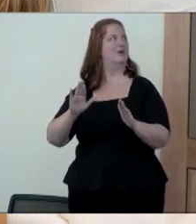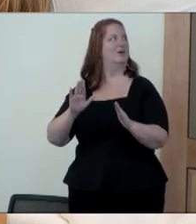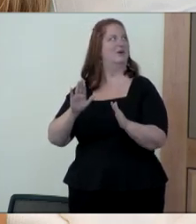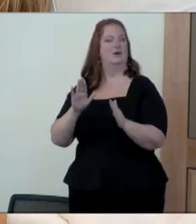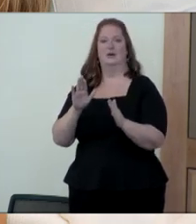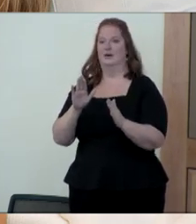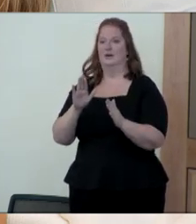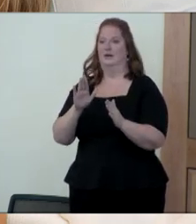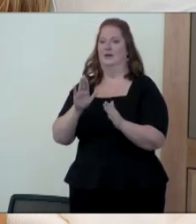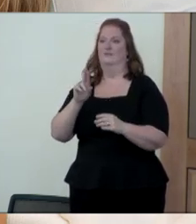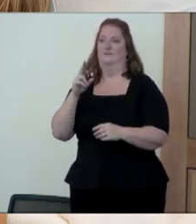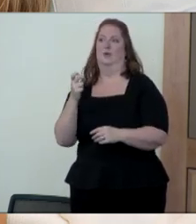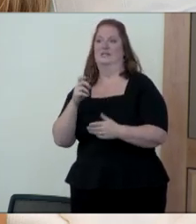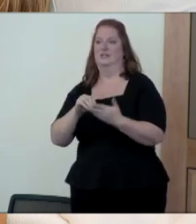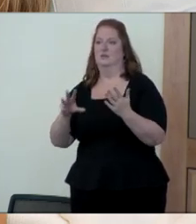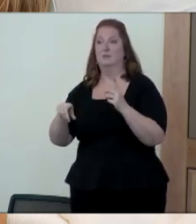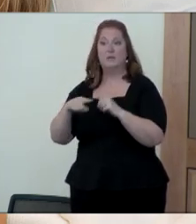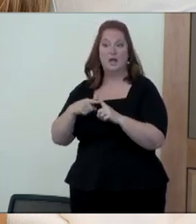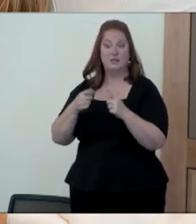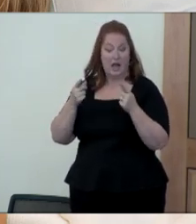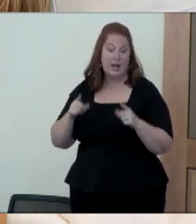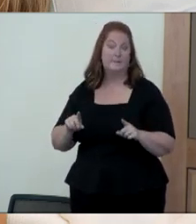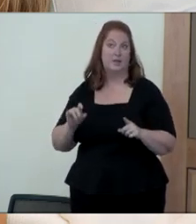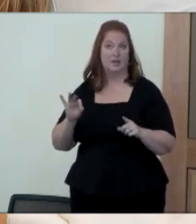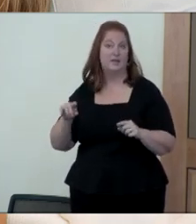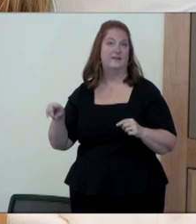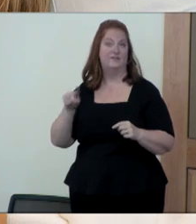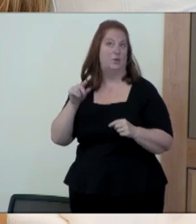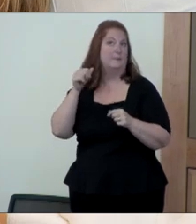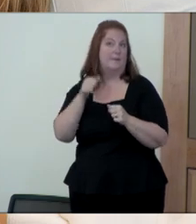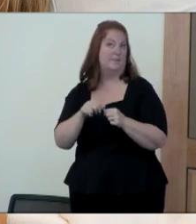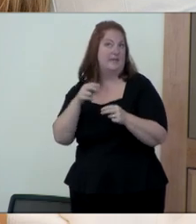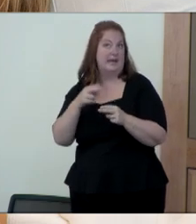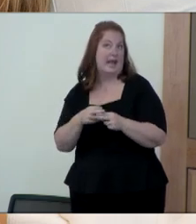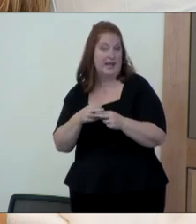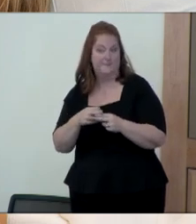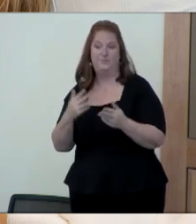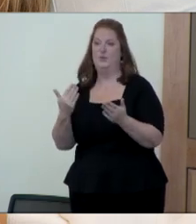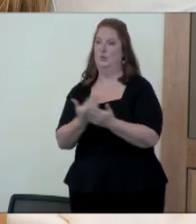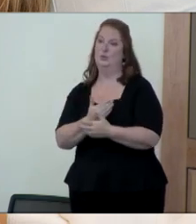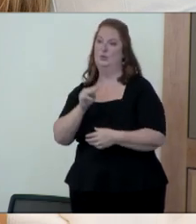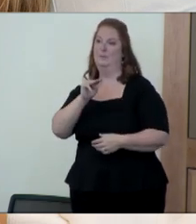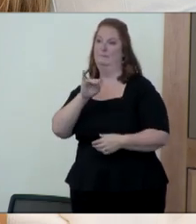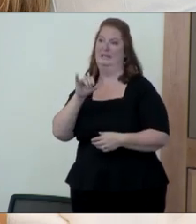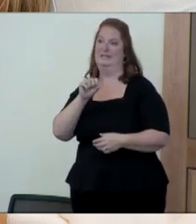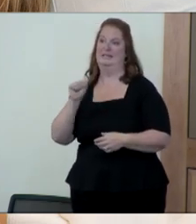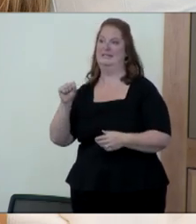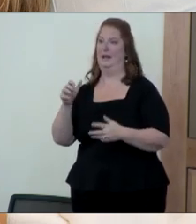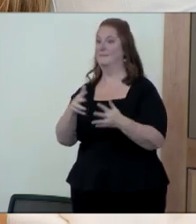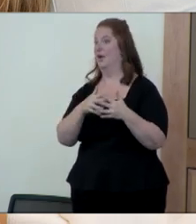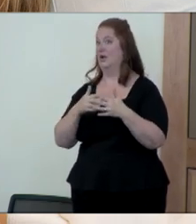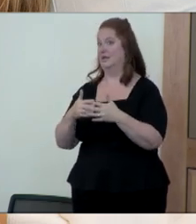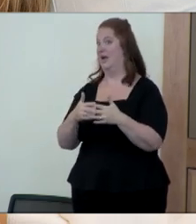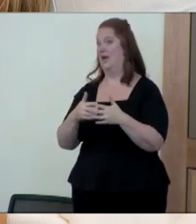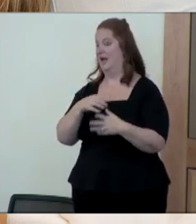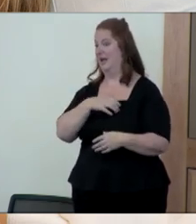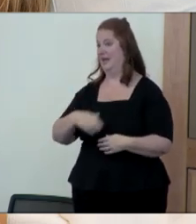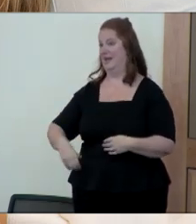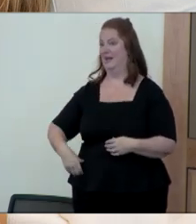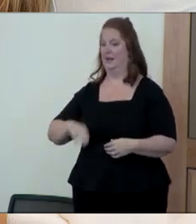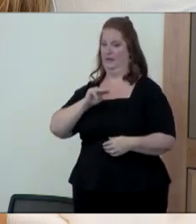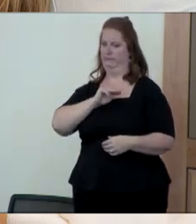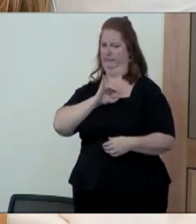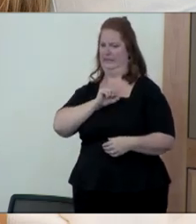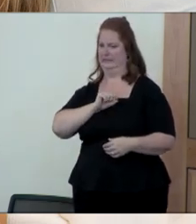who also happens to be, by the way, you might remember the name, the new Miss America. Miss